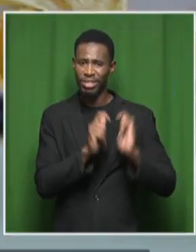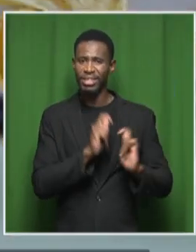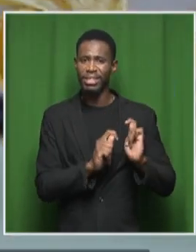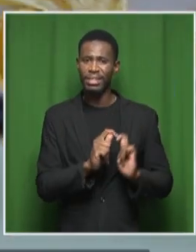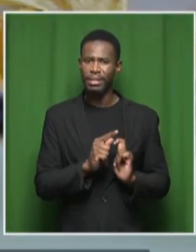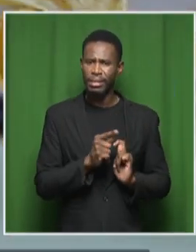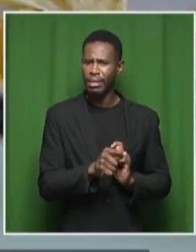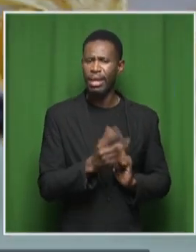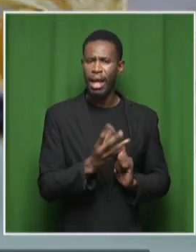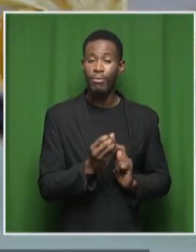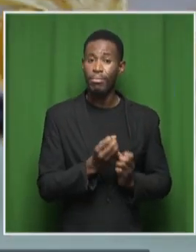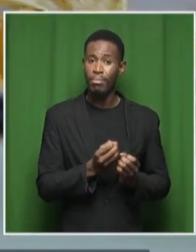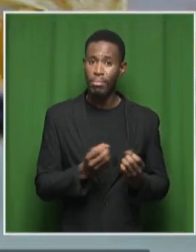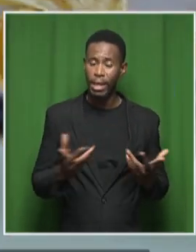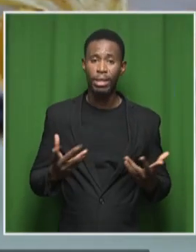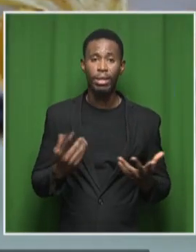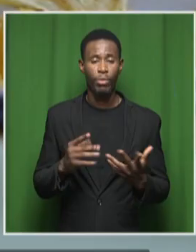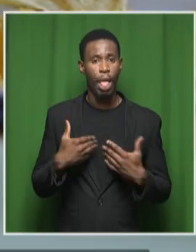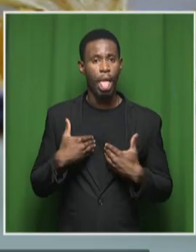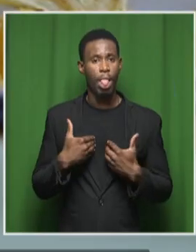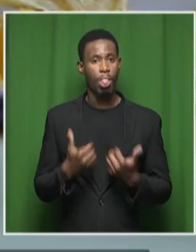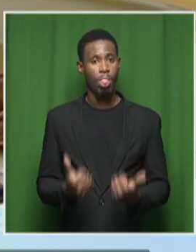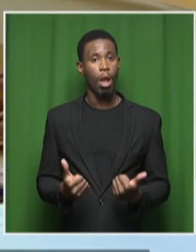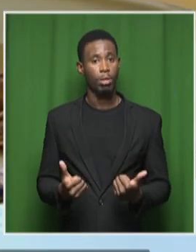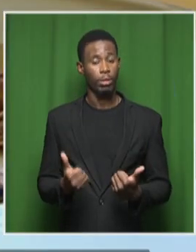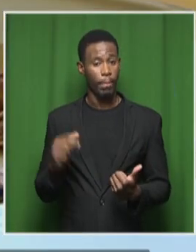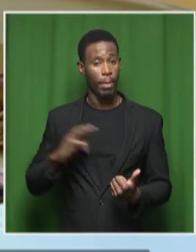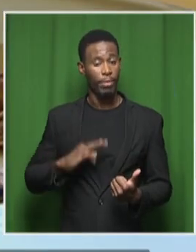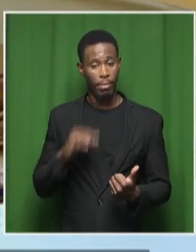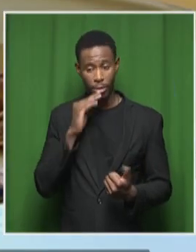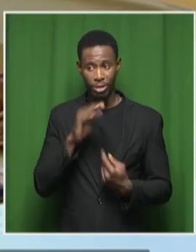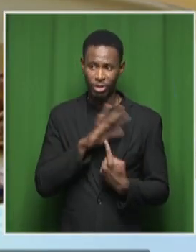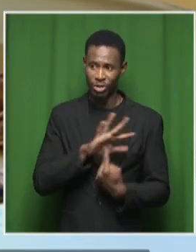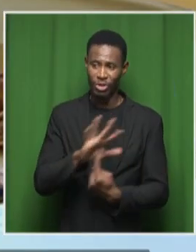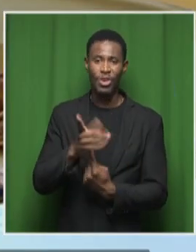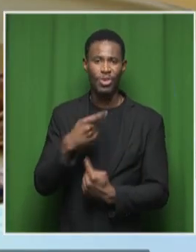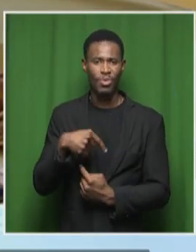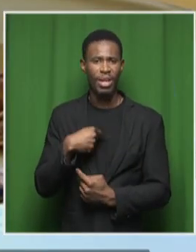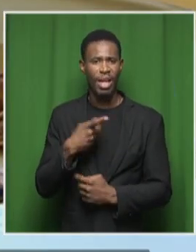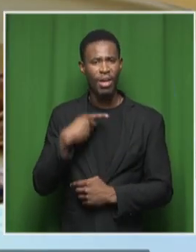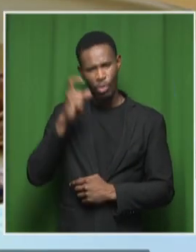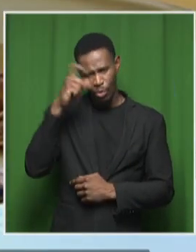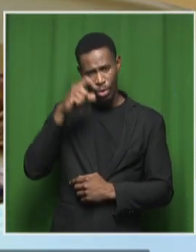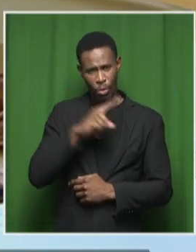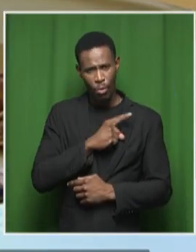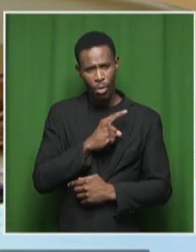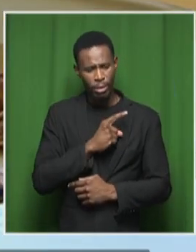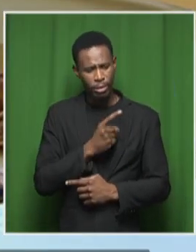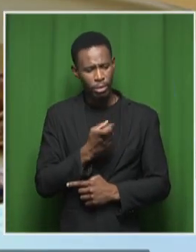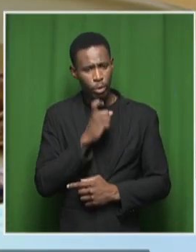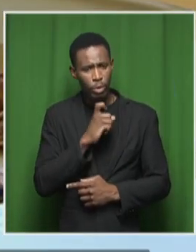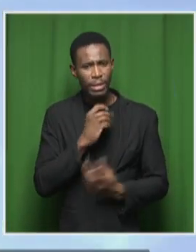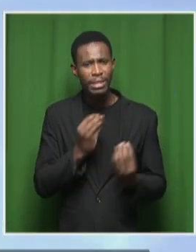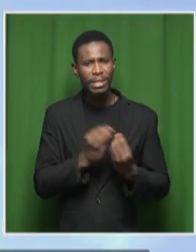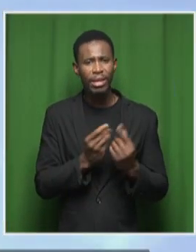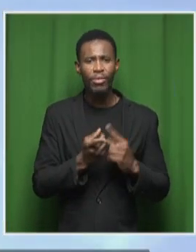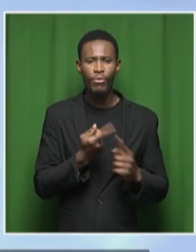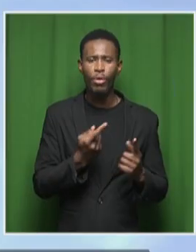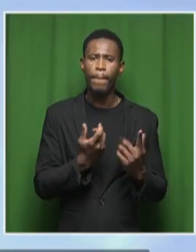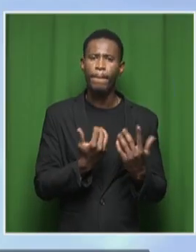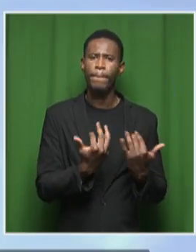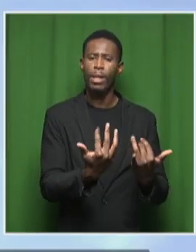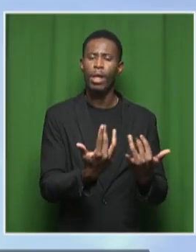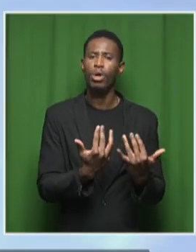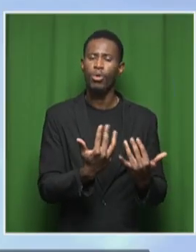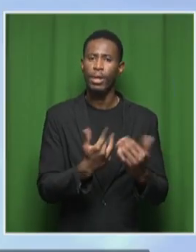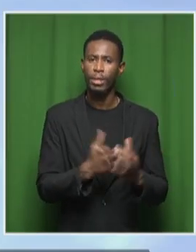wealth of health benefits, showcasing our wisdom of using locally sourced seasonal ingredients.